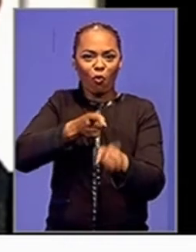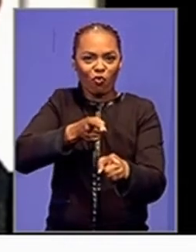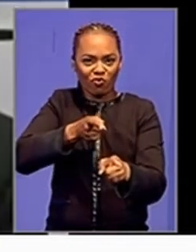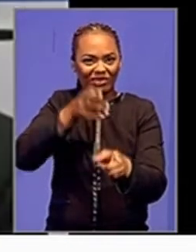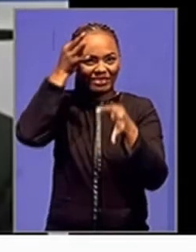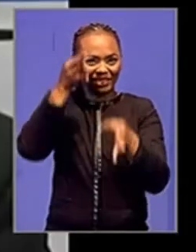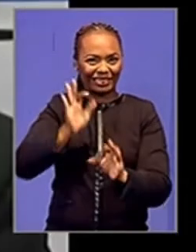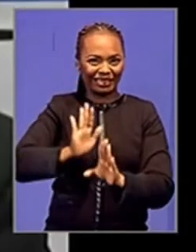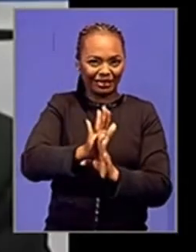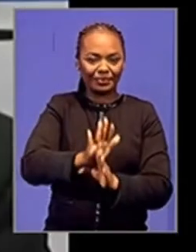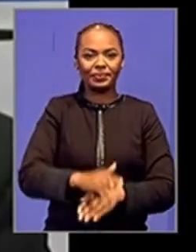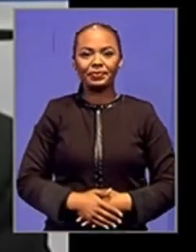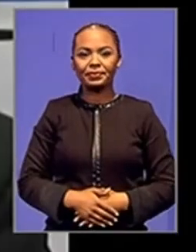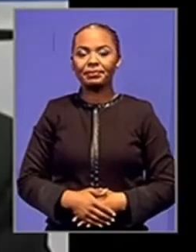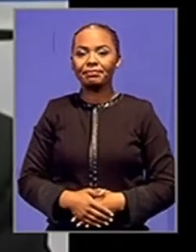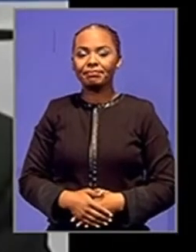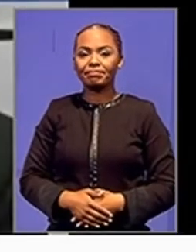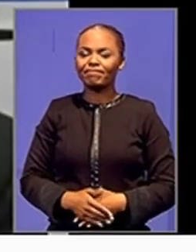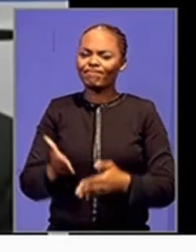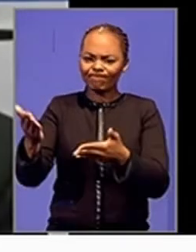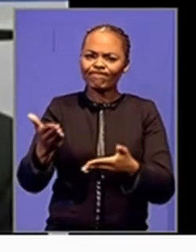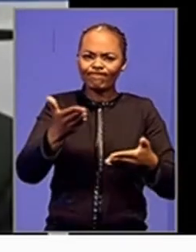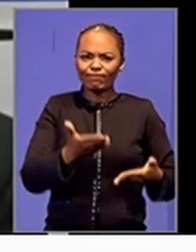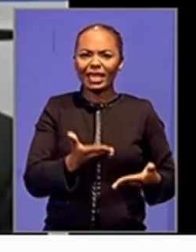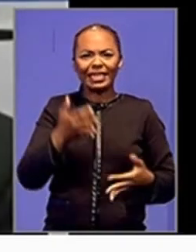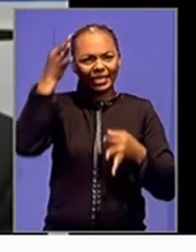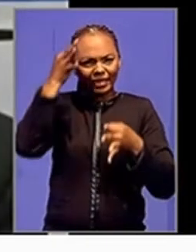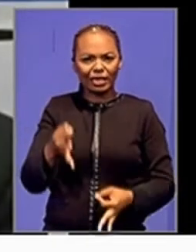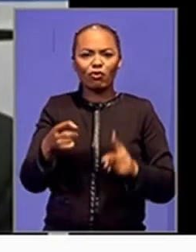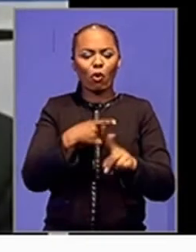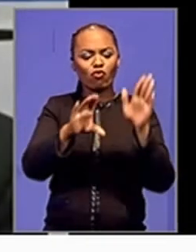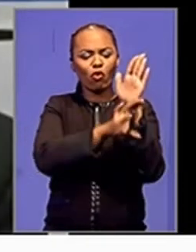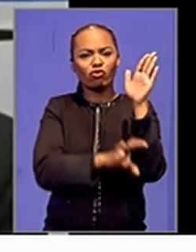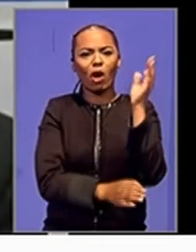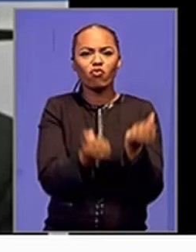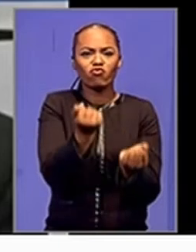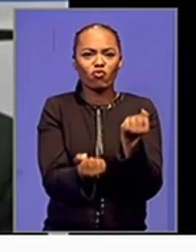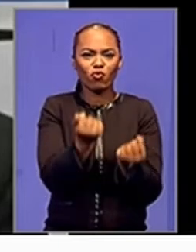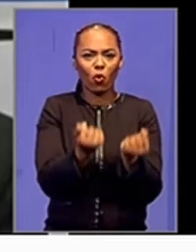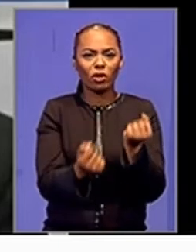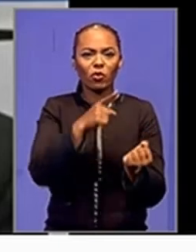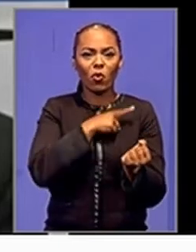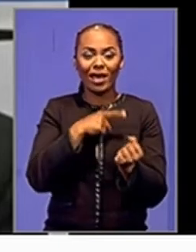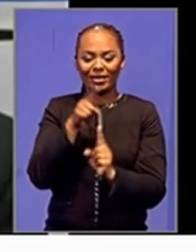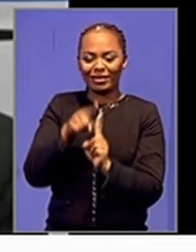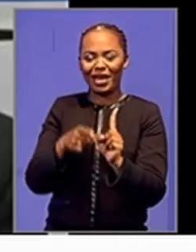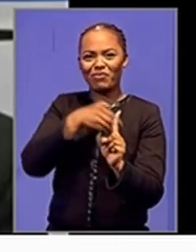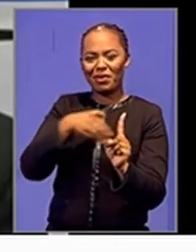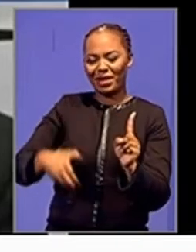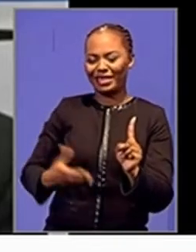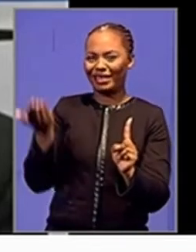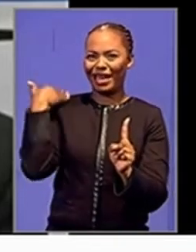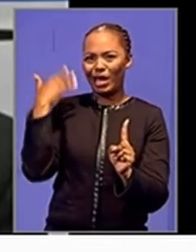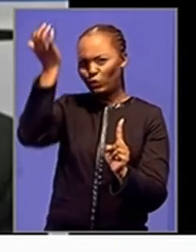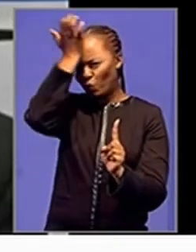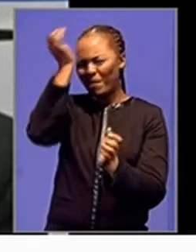country. We welcome this Constitutional Court's judgment by sending a former president, Zuma, to